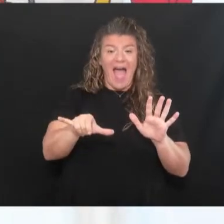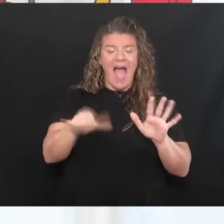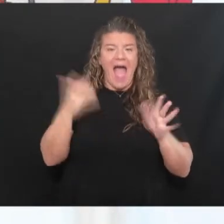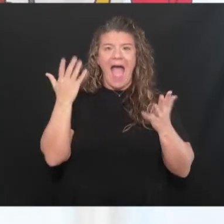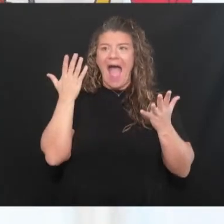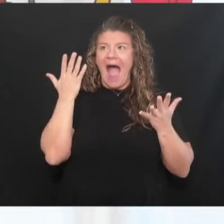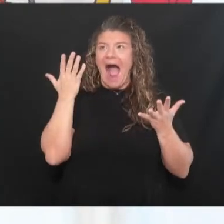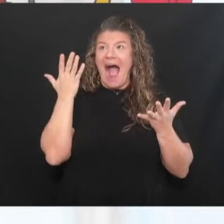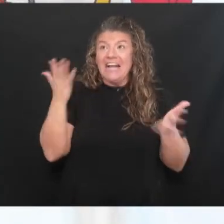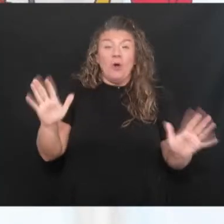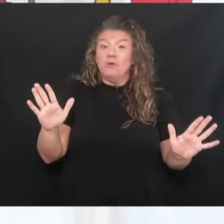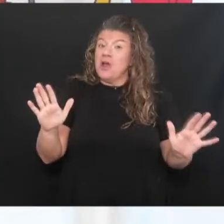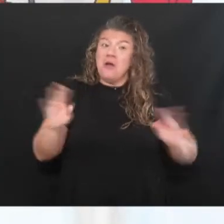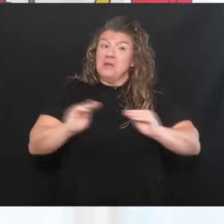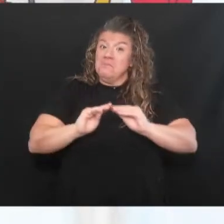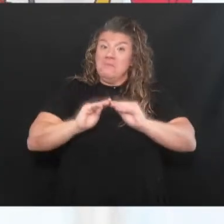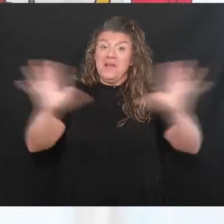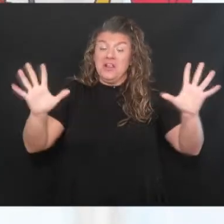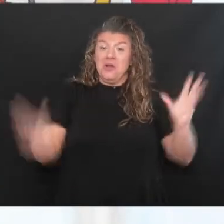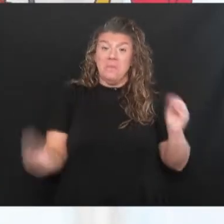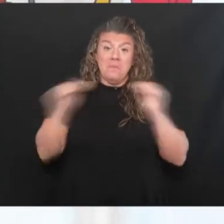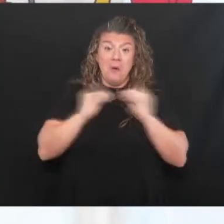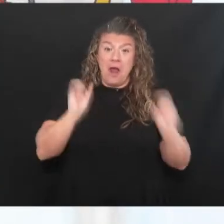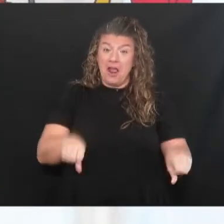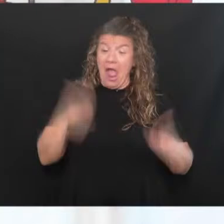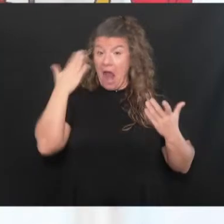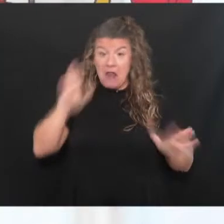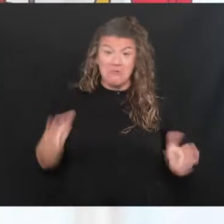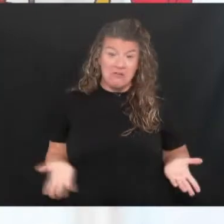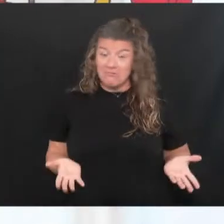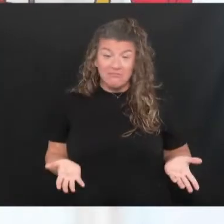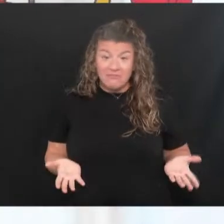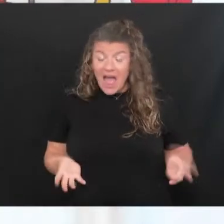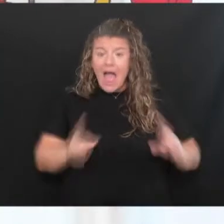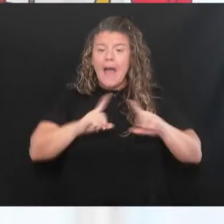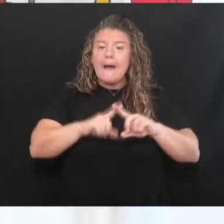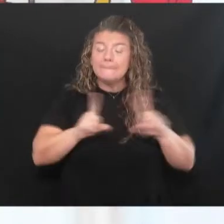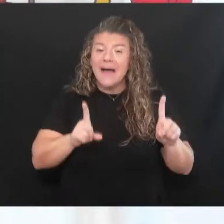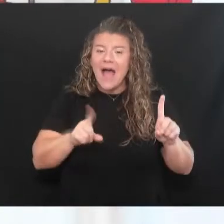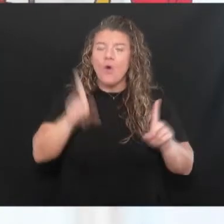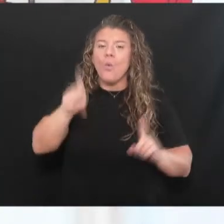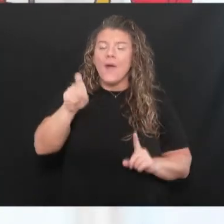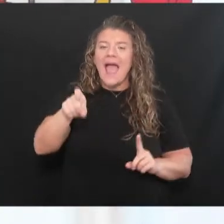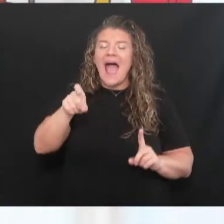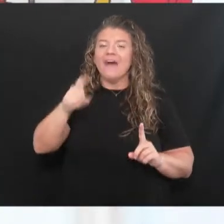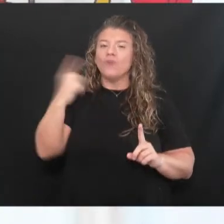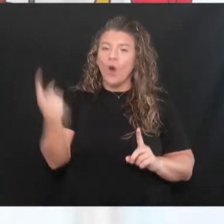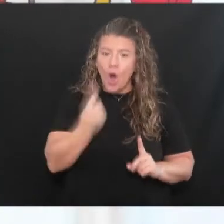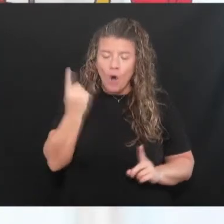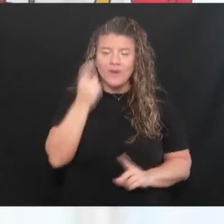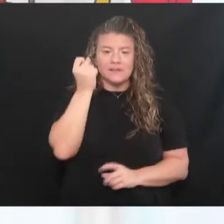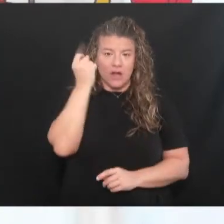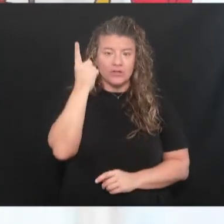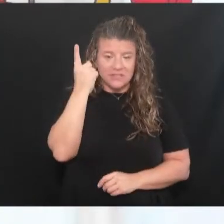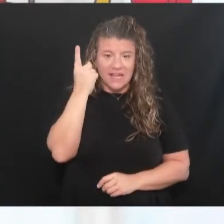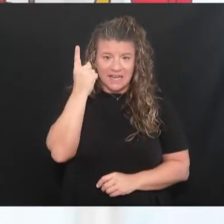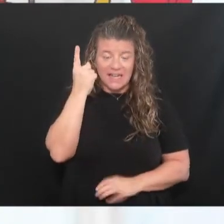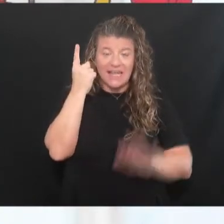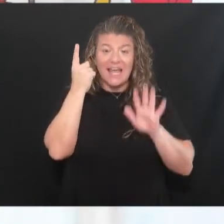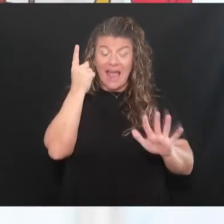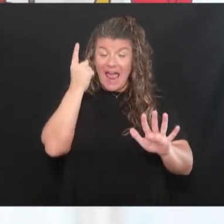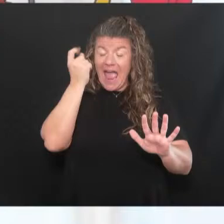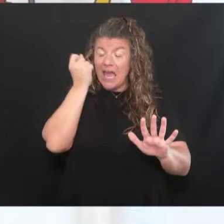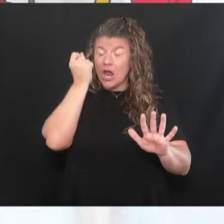how to make it any more clear than that, but we have got to always understand, and